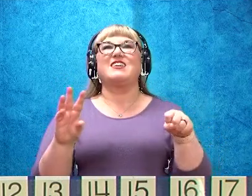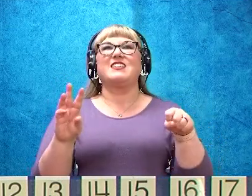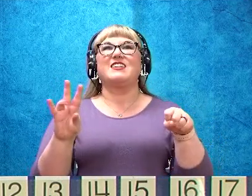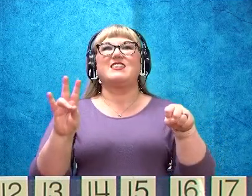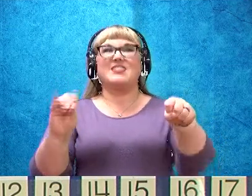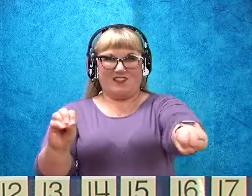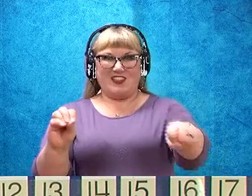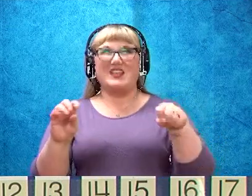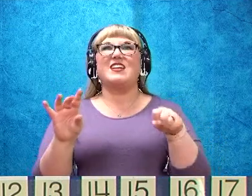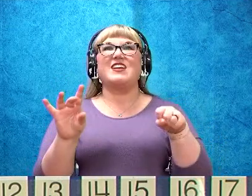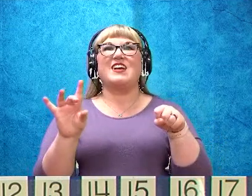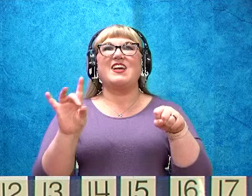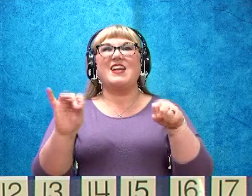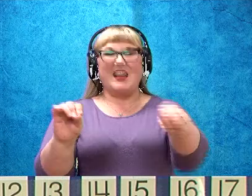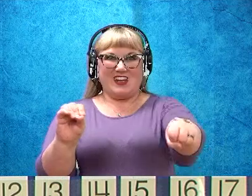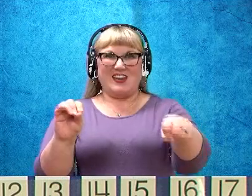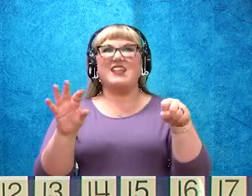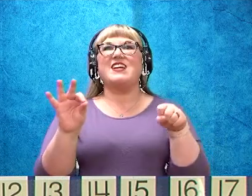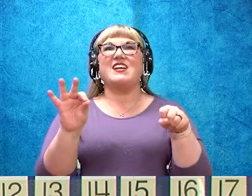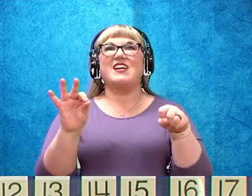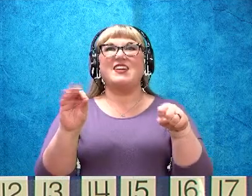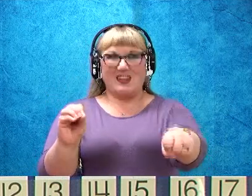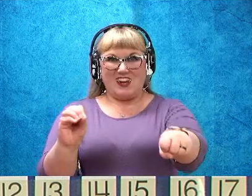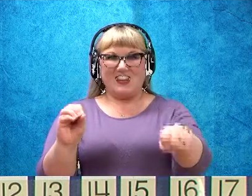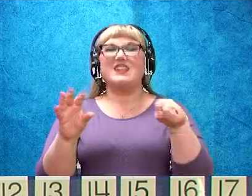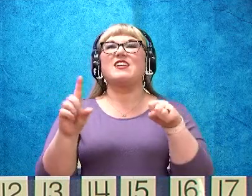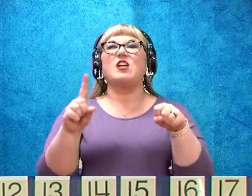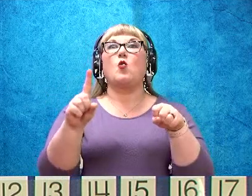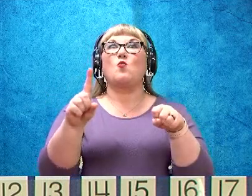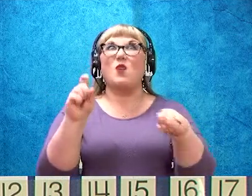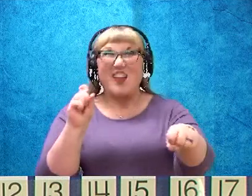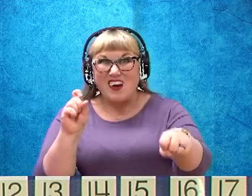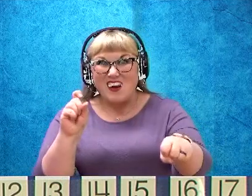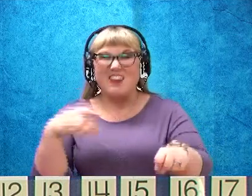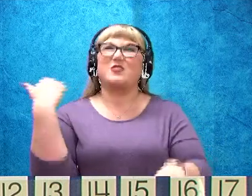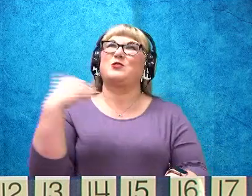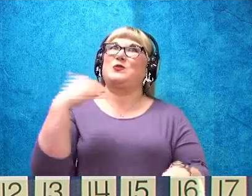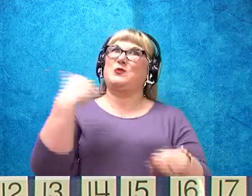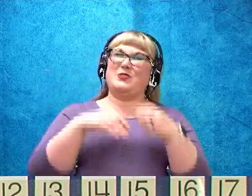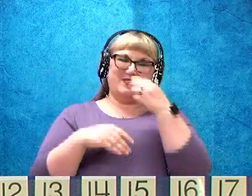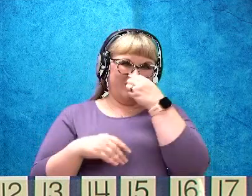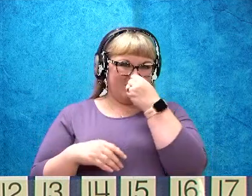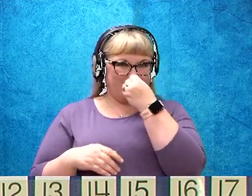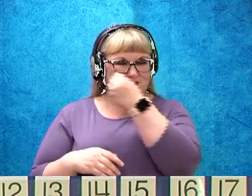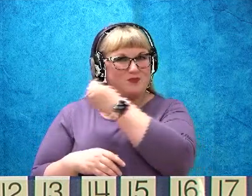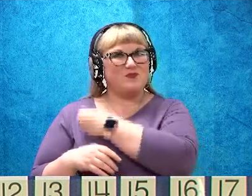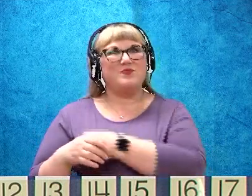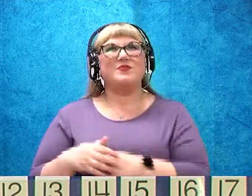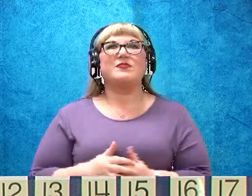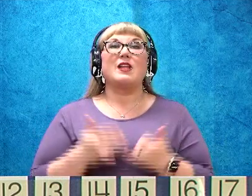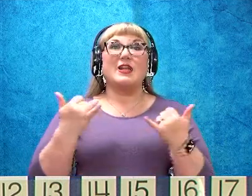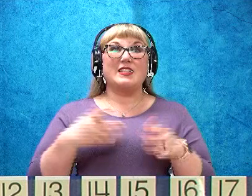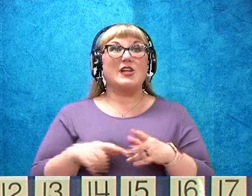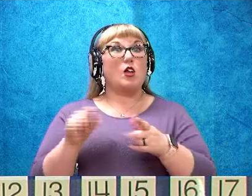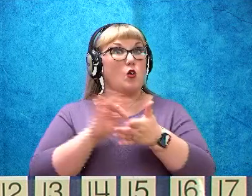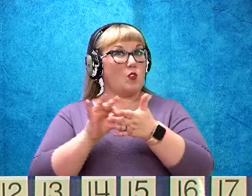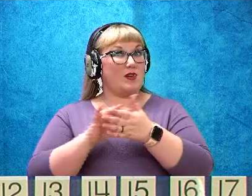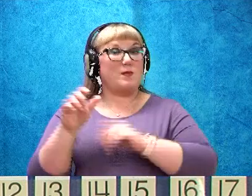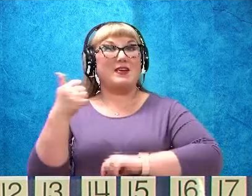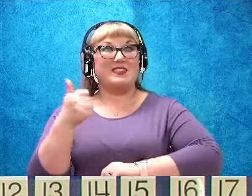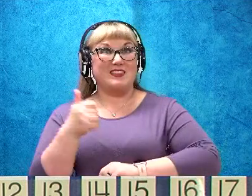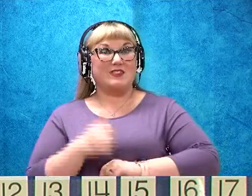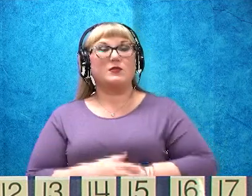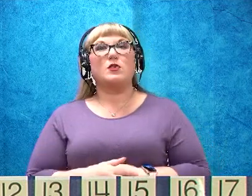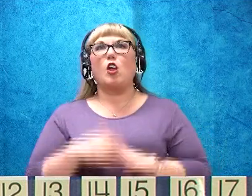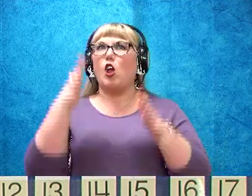60, 70, 80, 90, 100. Now when we counted by tens,